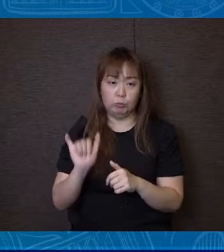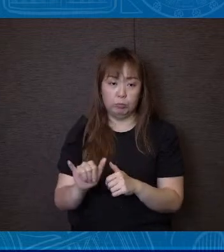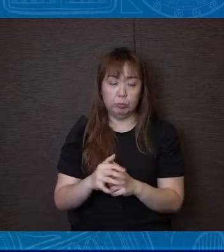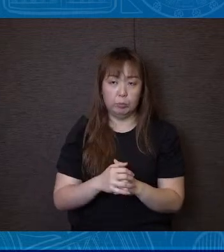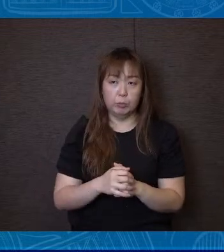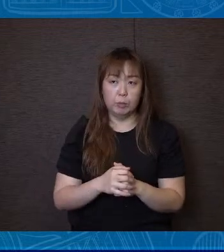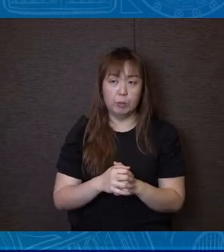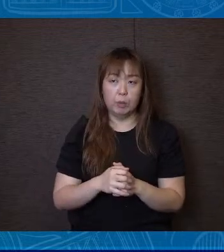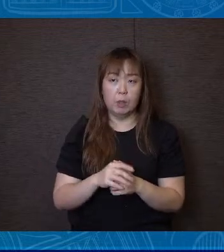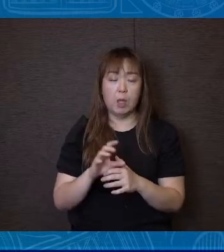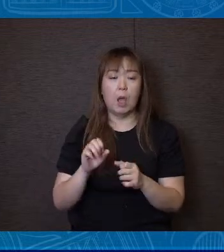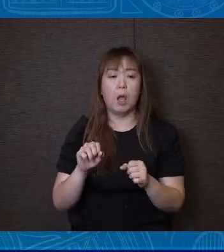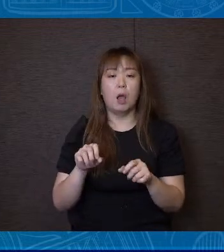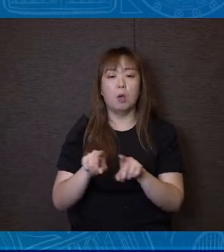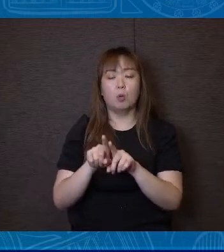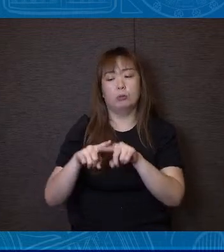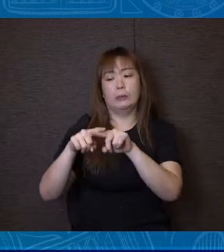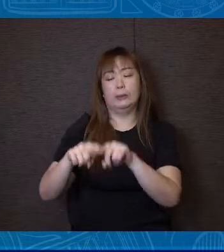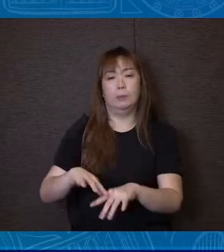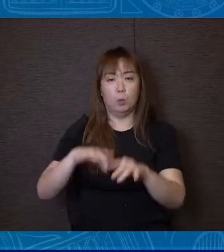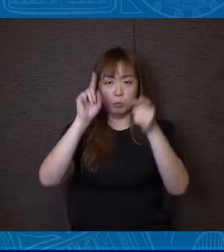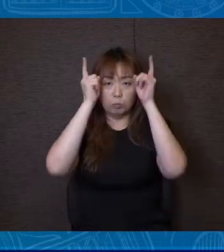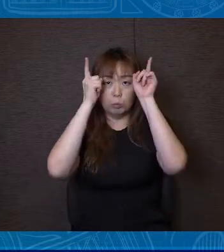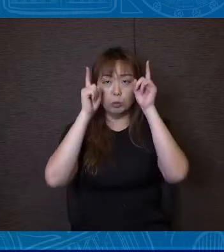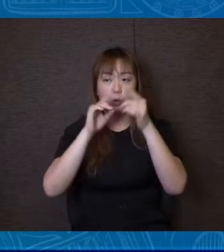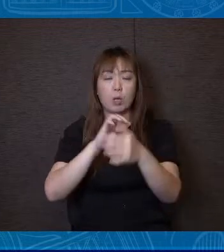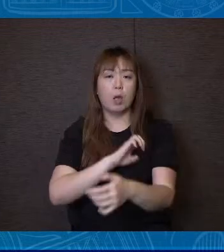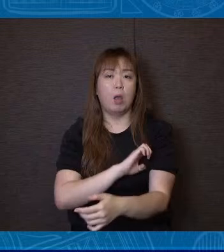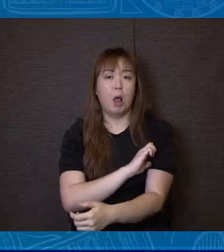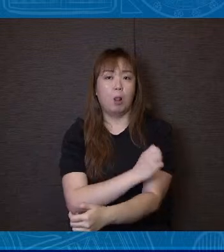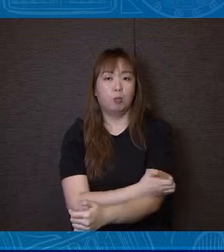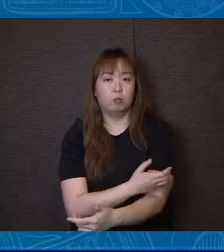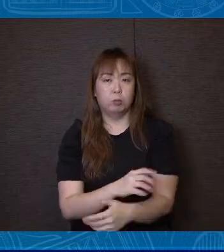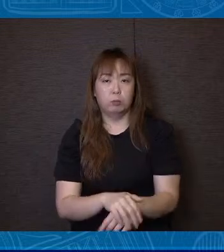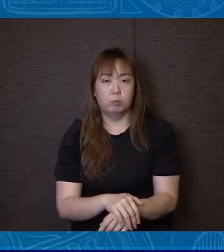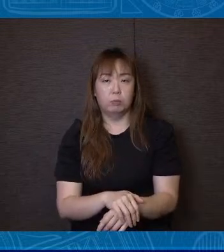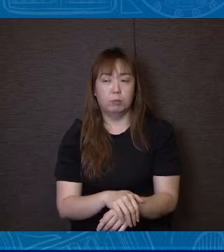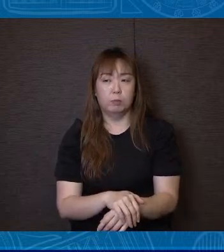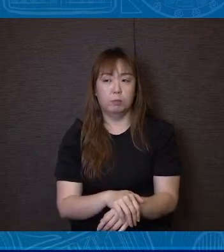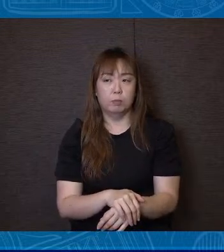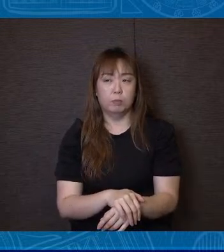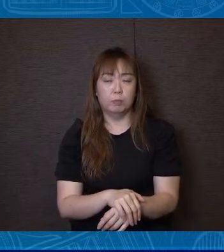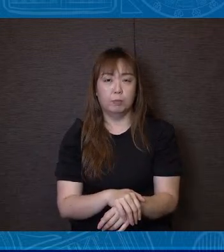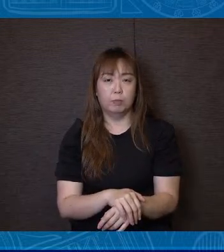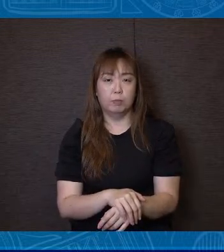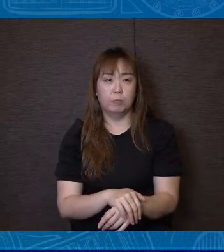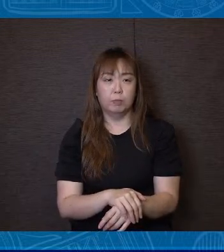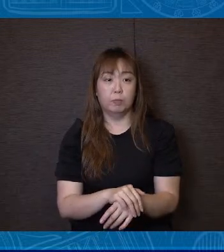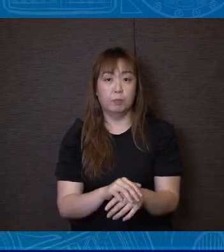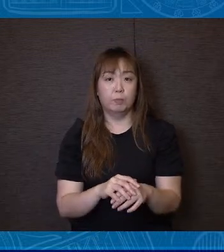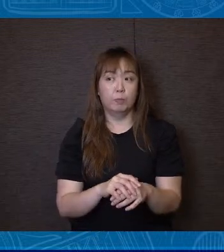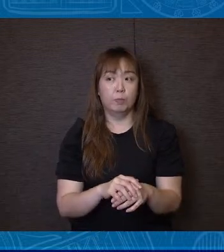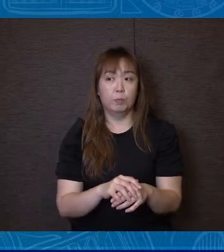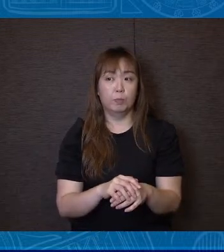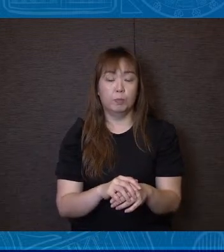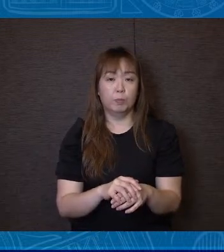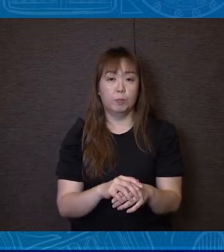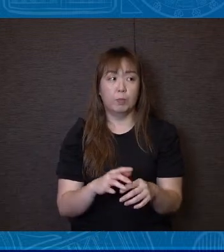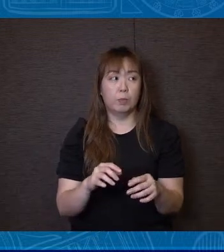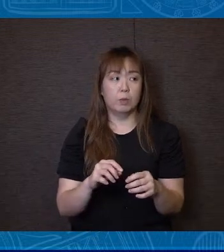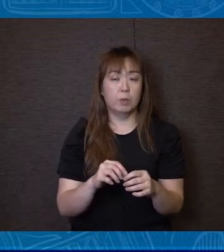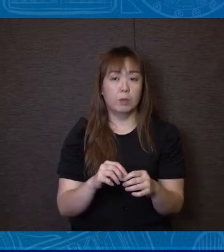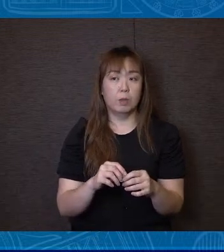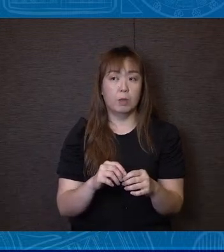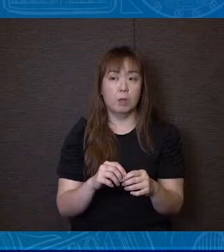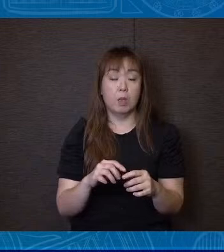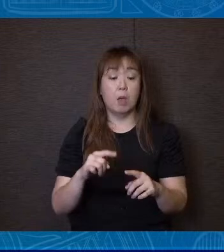the dependence of the networks on the energy, which is a big problem. Now, when terrestrial